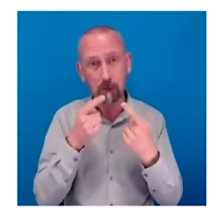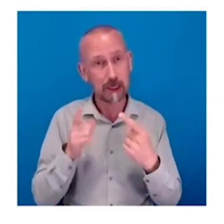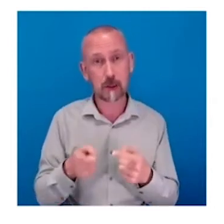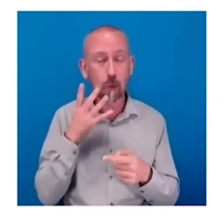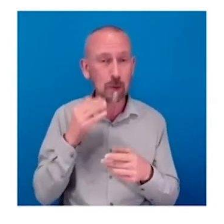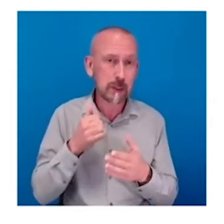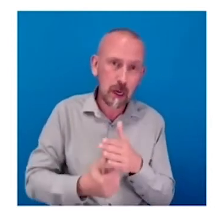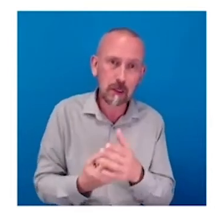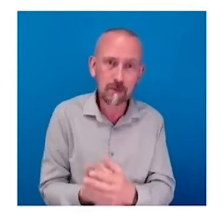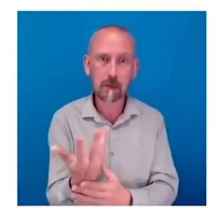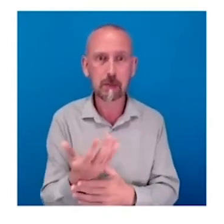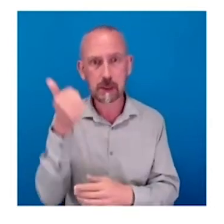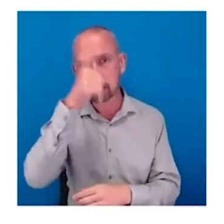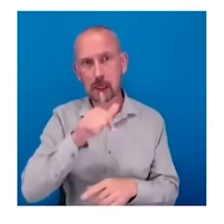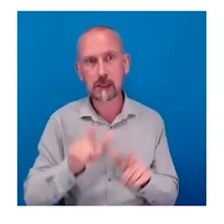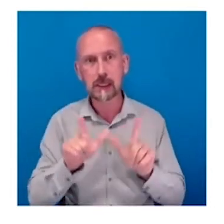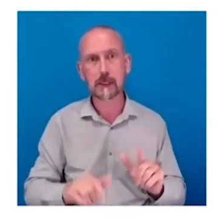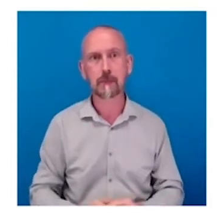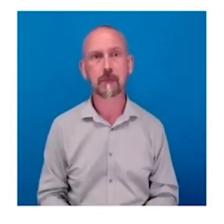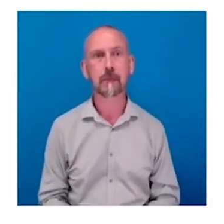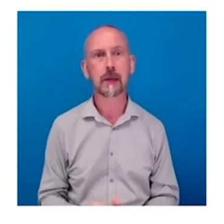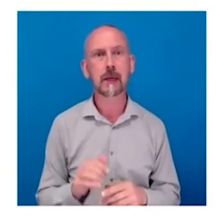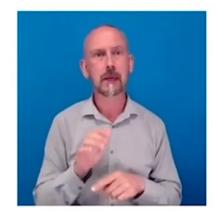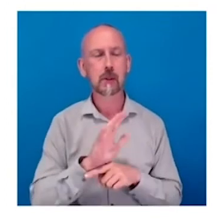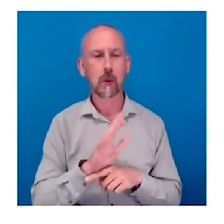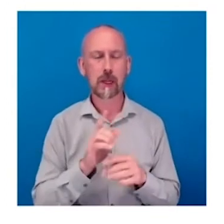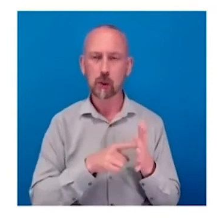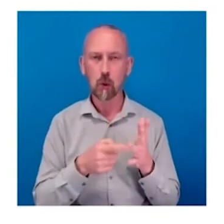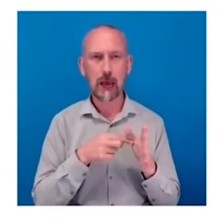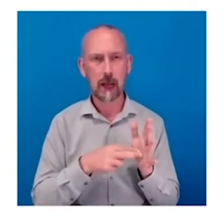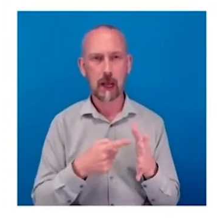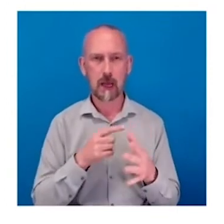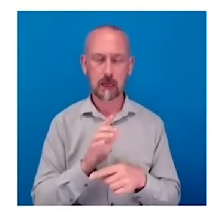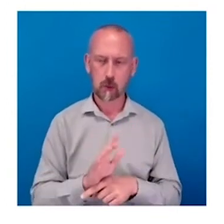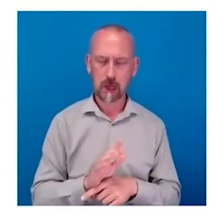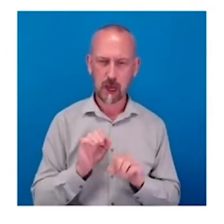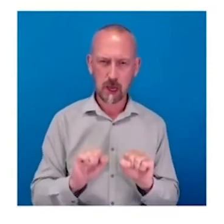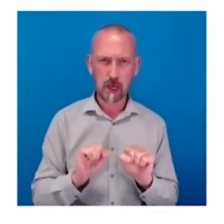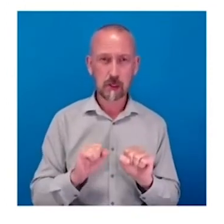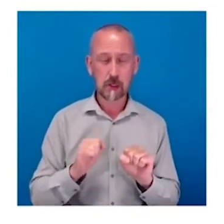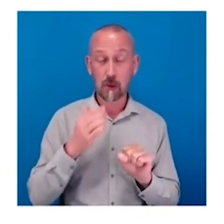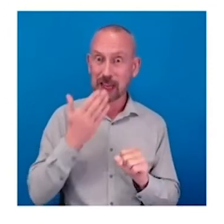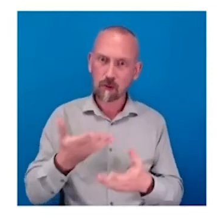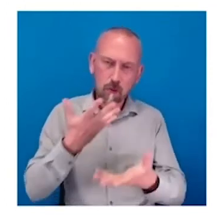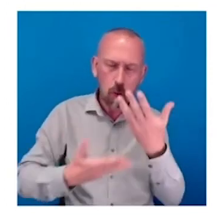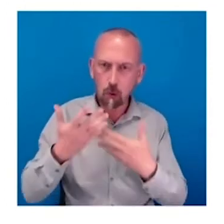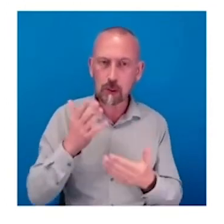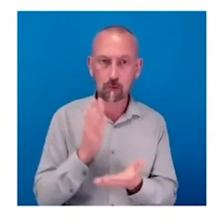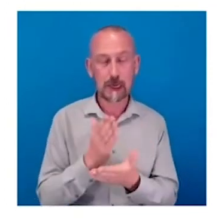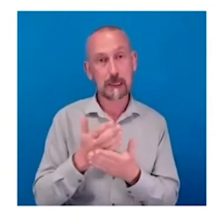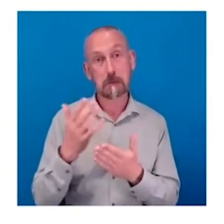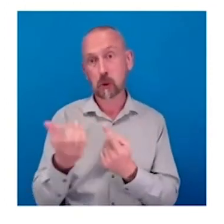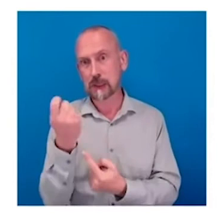forward. Thank you, Victor. That's a really nice example of a success story. So talking about London briefly, I